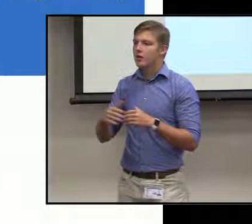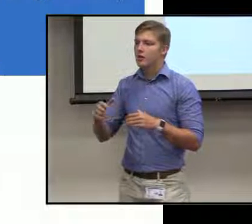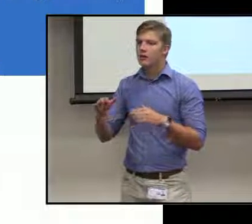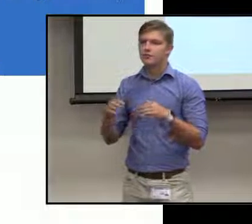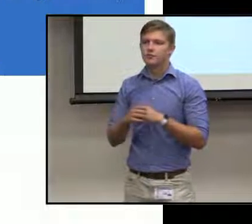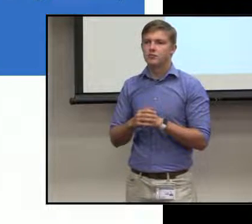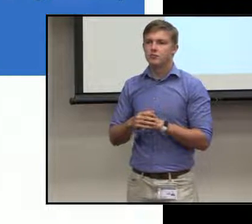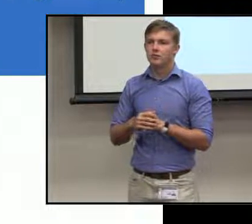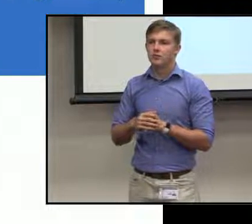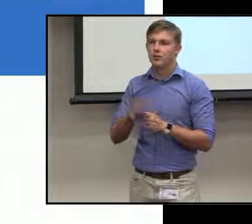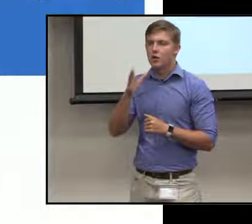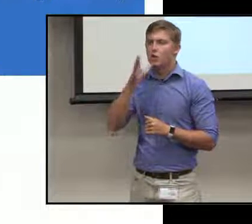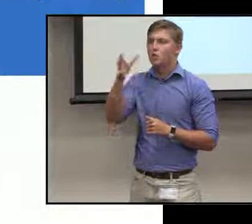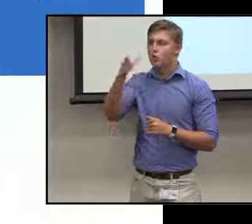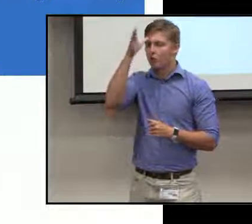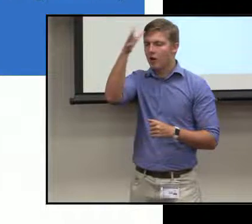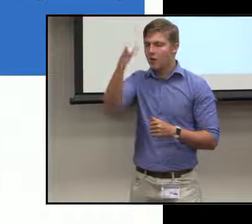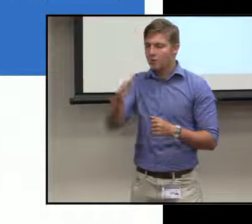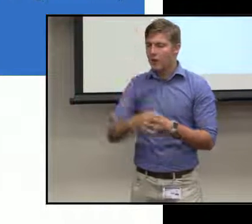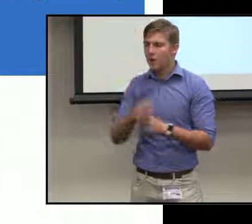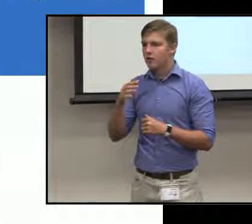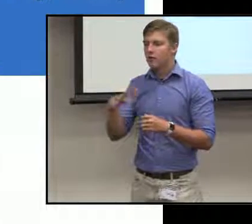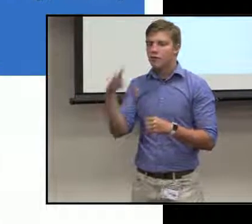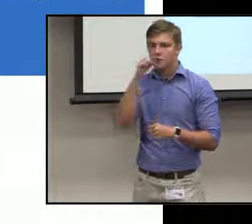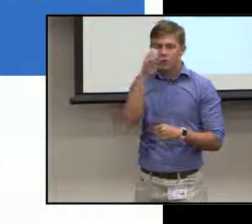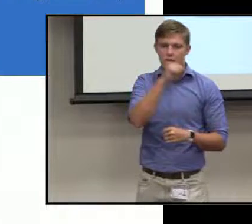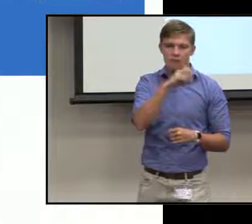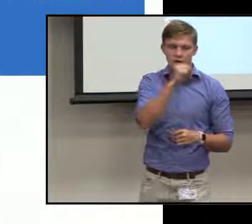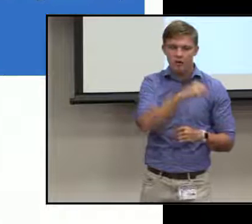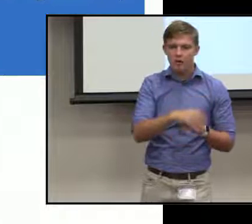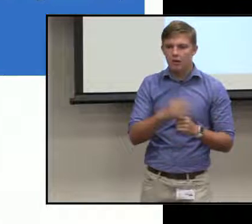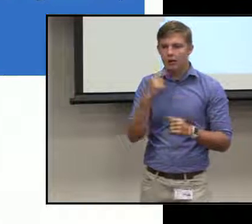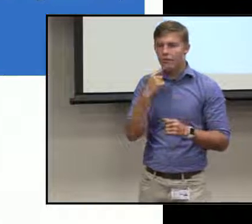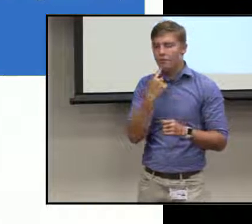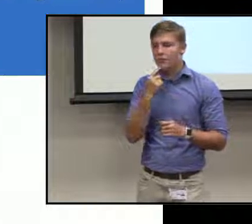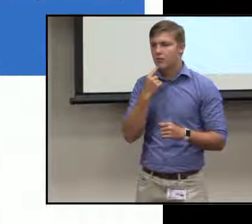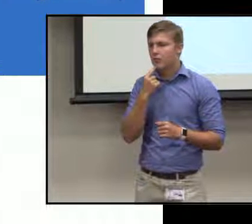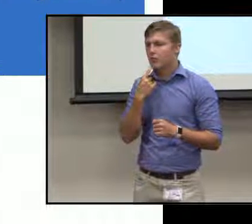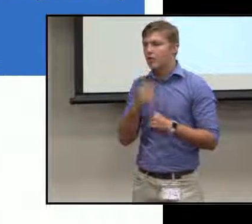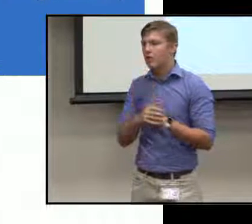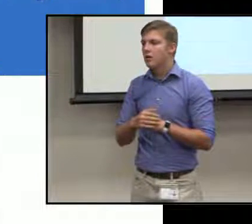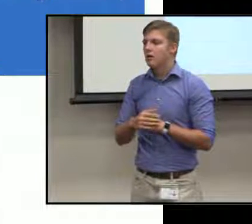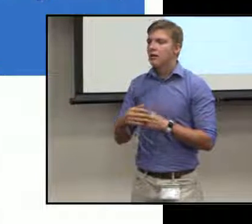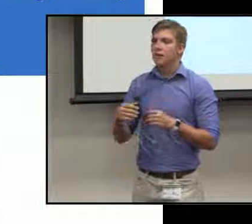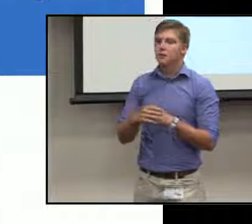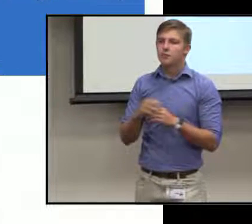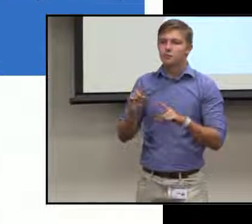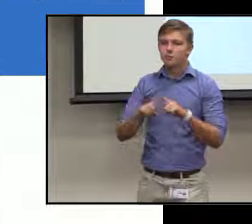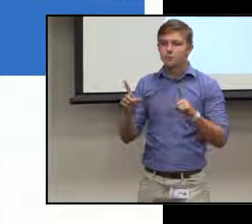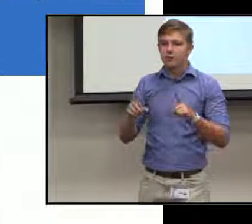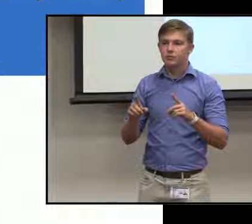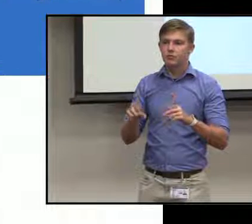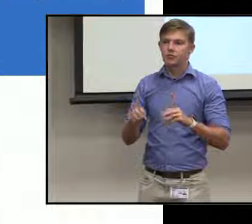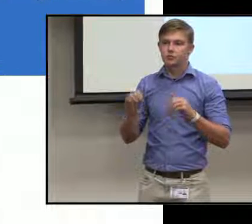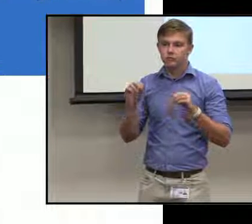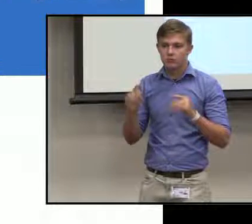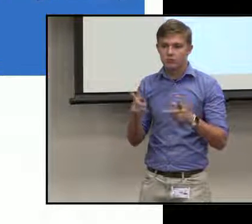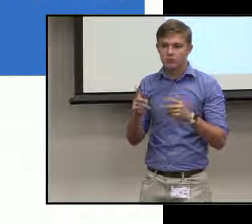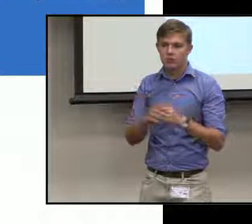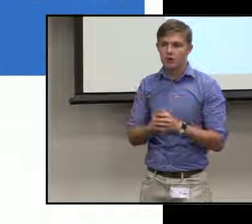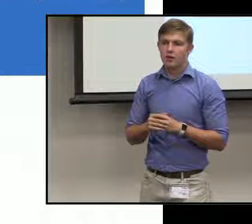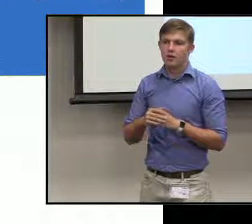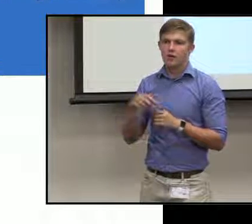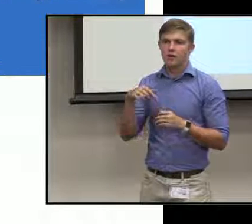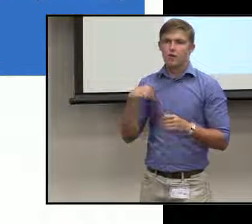the experience and the impact on our lives and the lives of the people to whom we minister. And